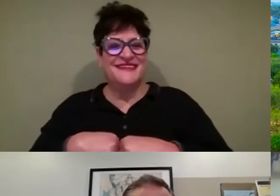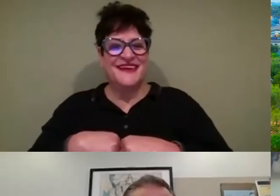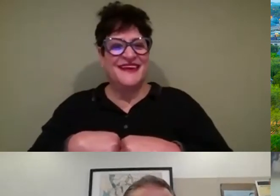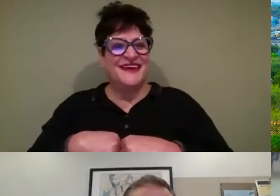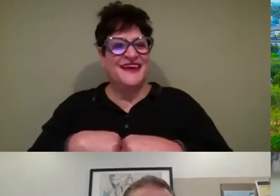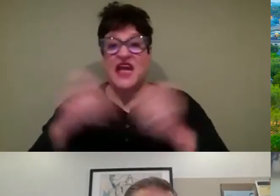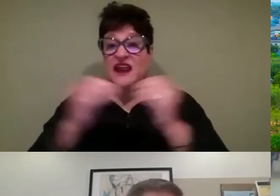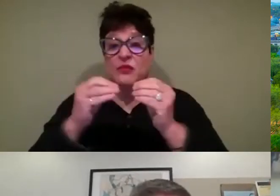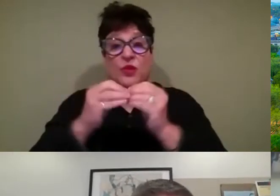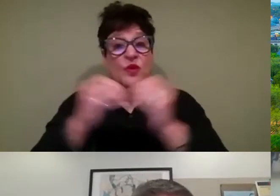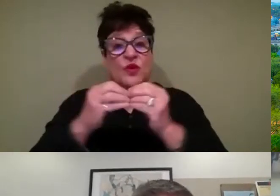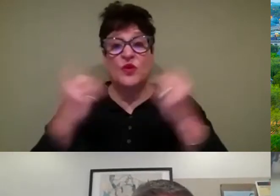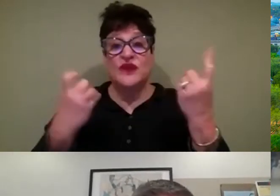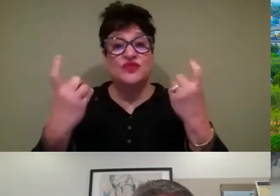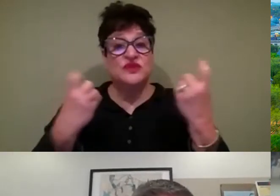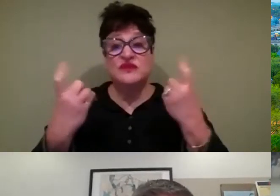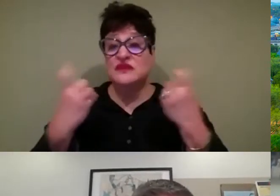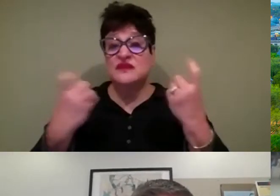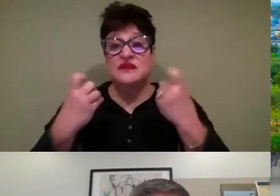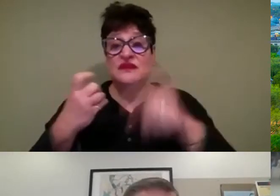Any more questions?